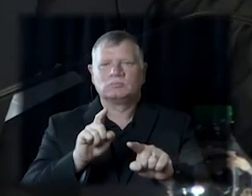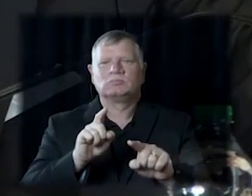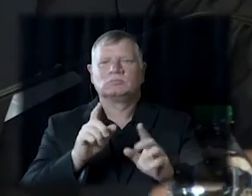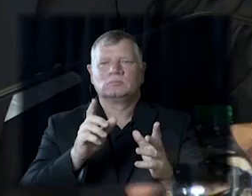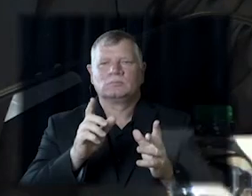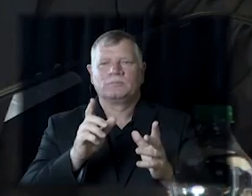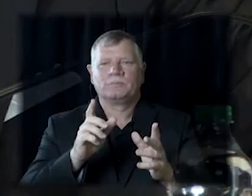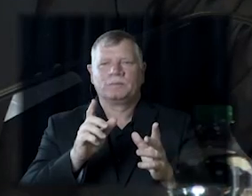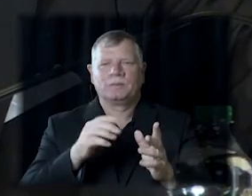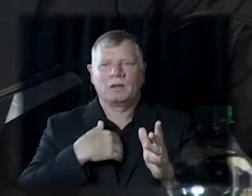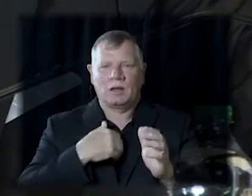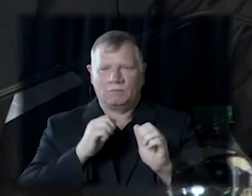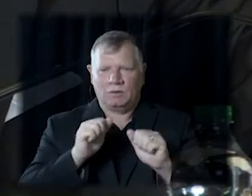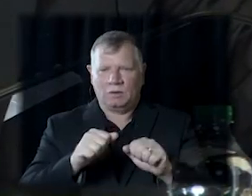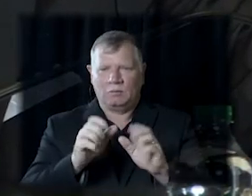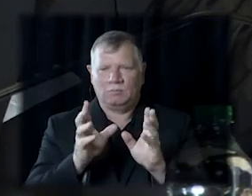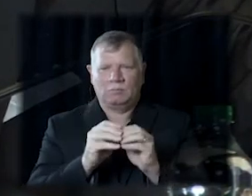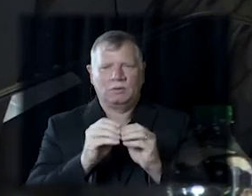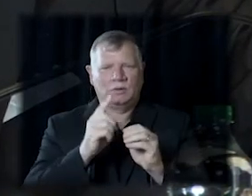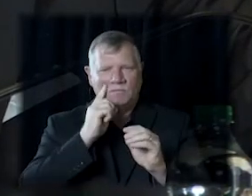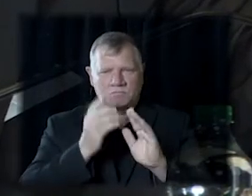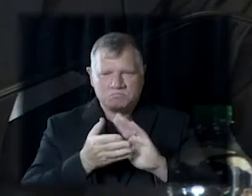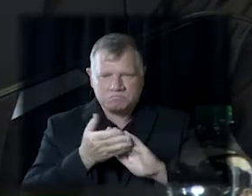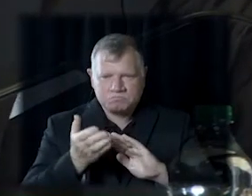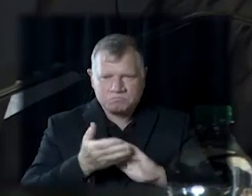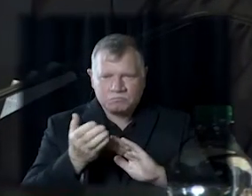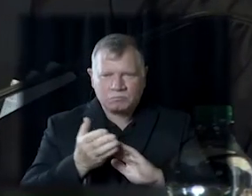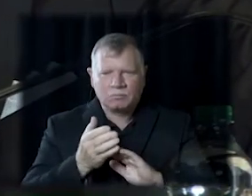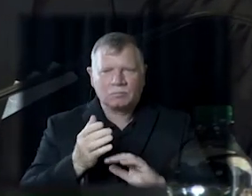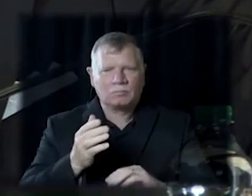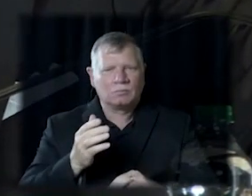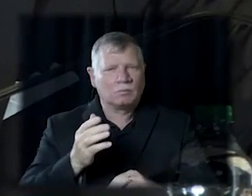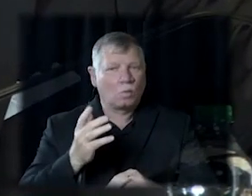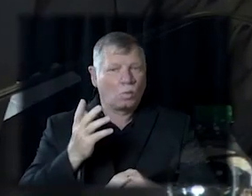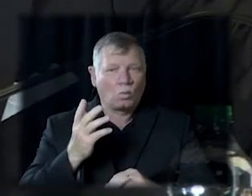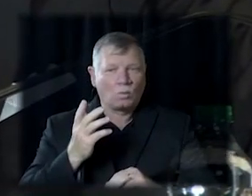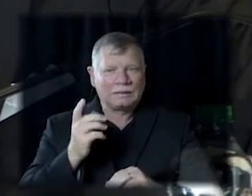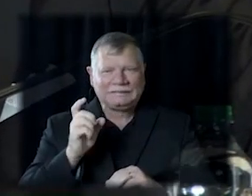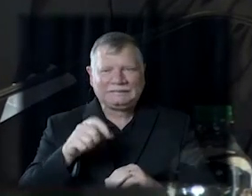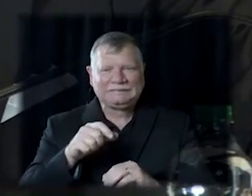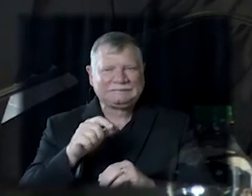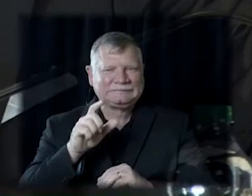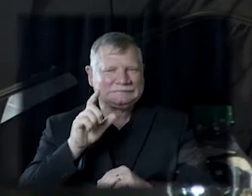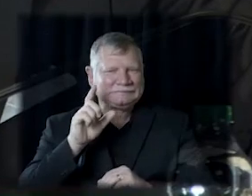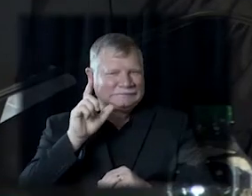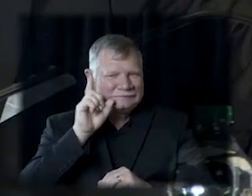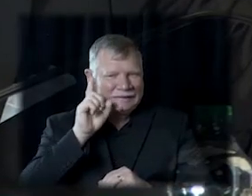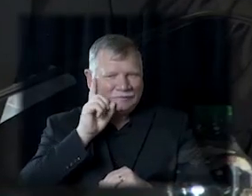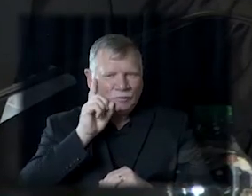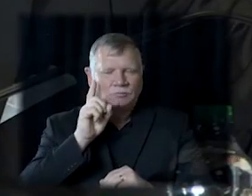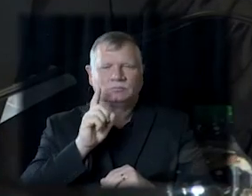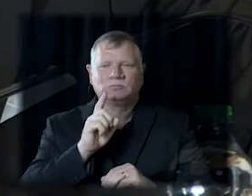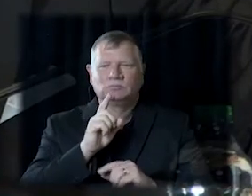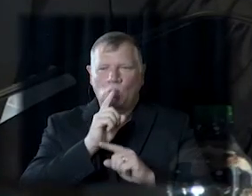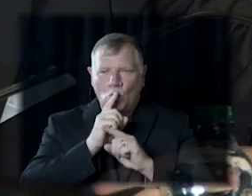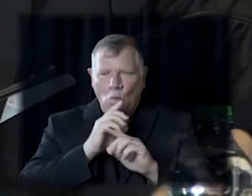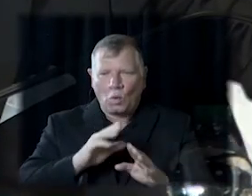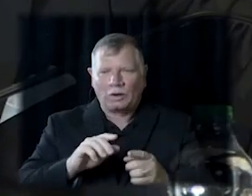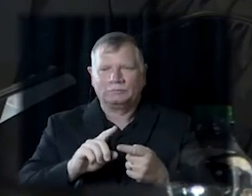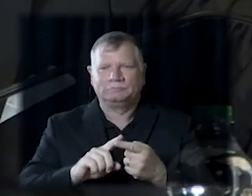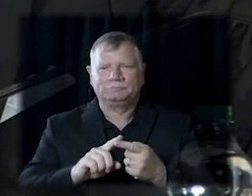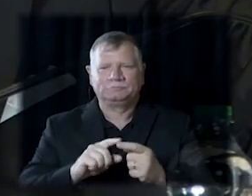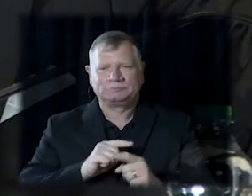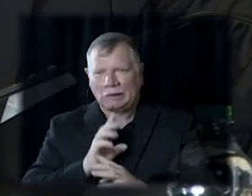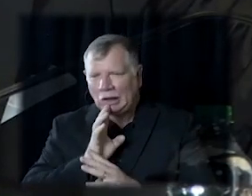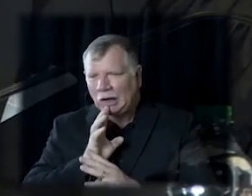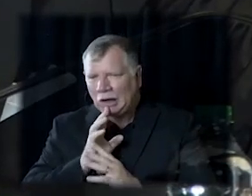a productive meeting, including keeping cell phones in silent mode and abstaining from